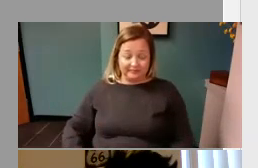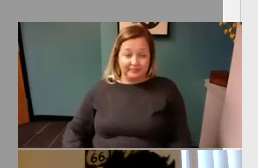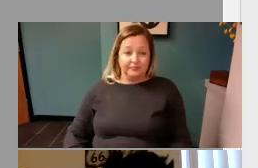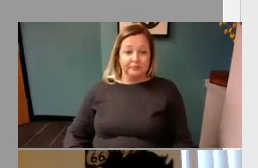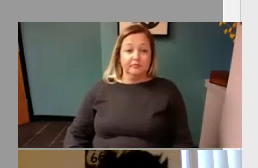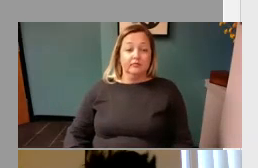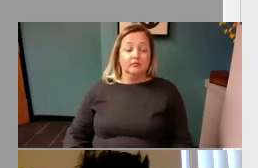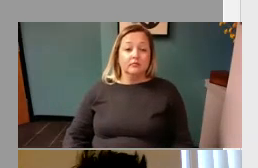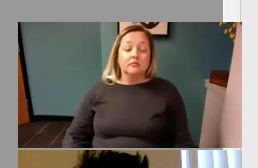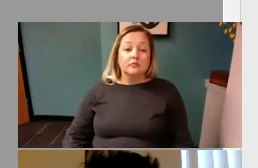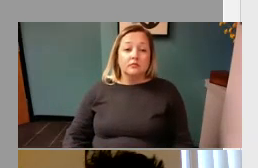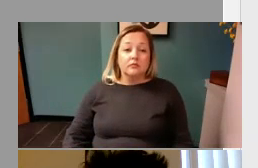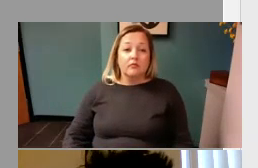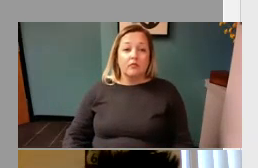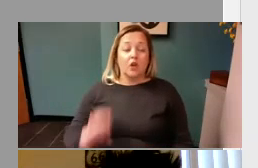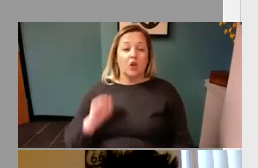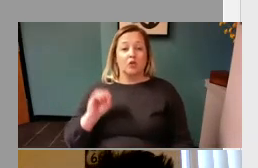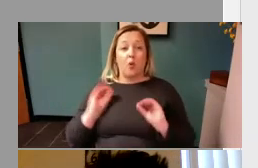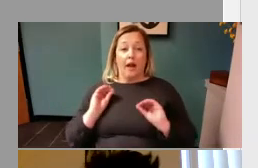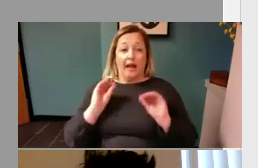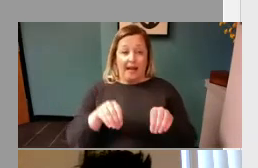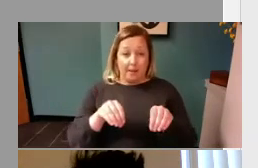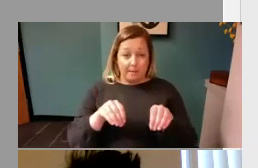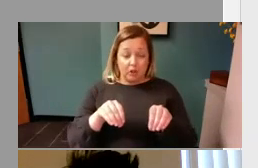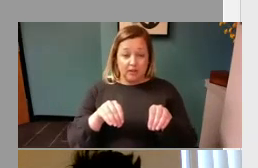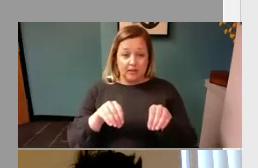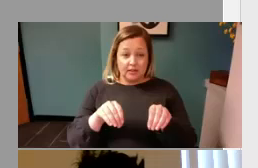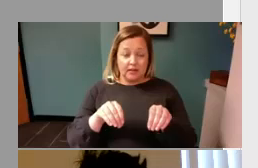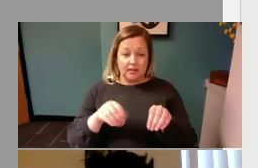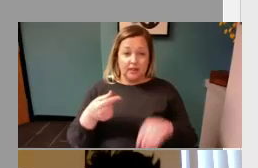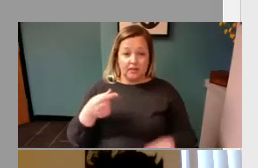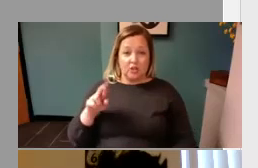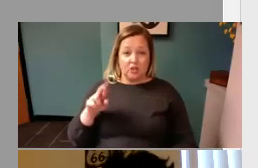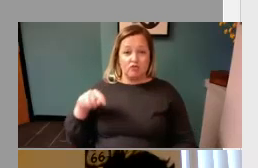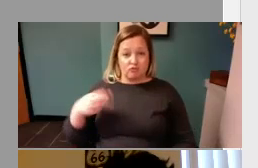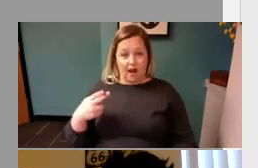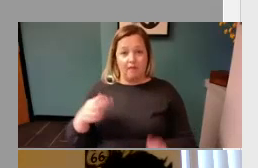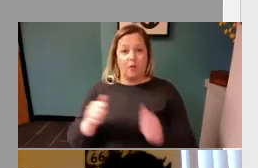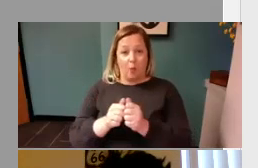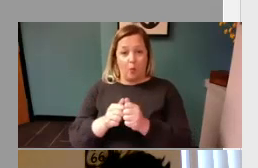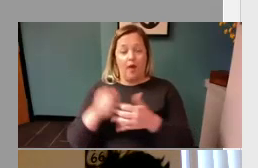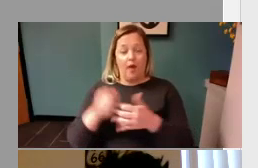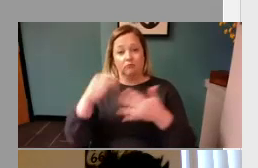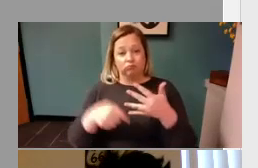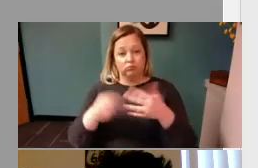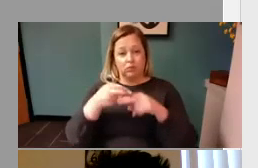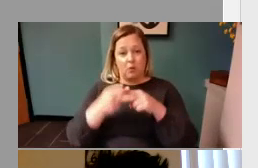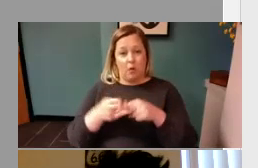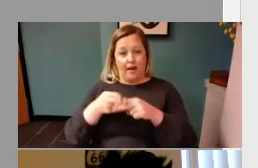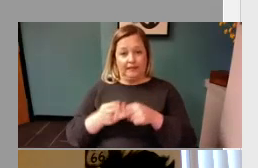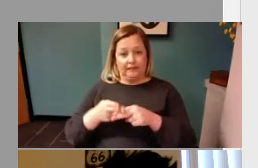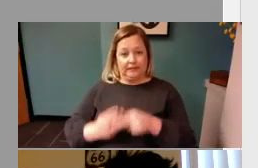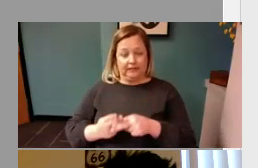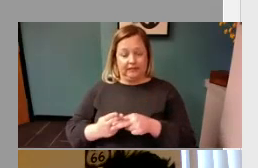So the input to Prim's algorithm is again a graph and its set of weights. And what it needs to return is the minimum spanning tree for